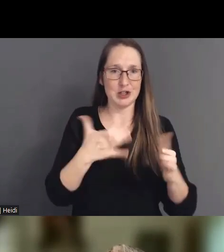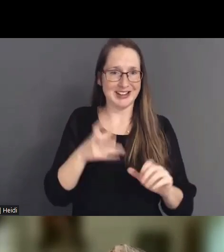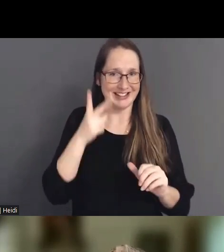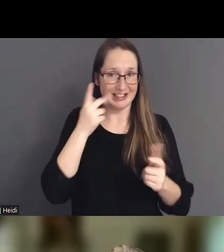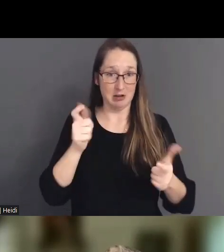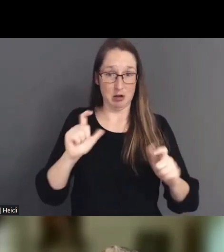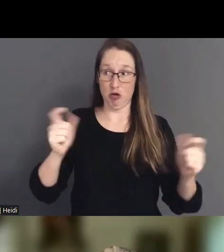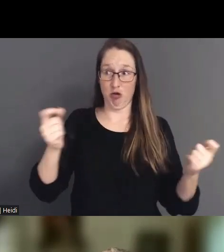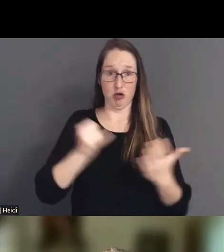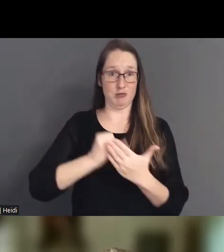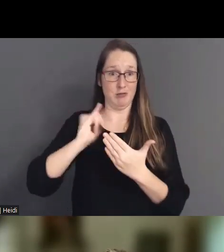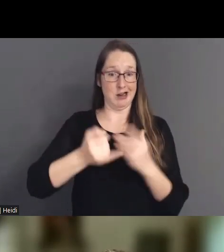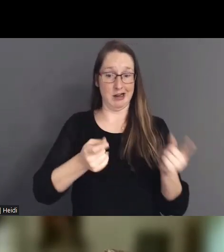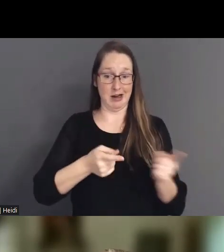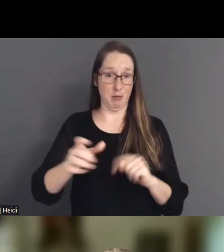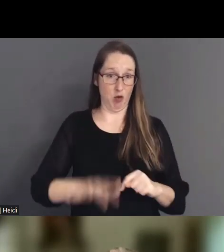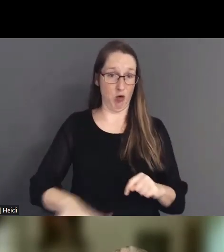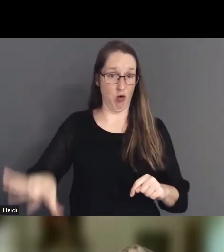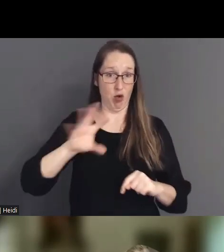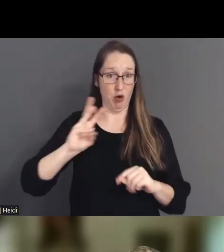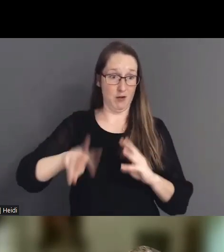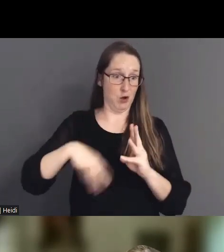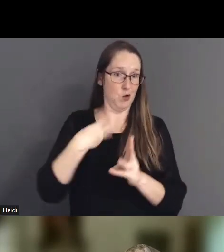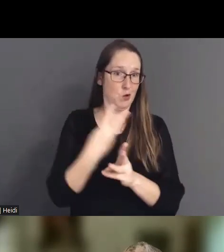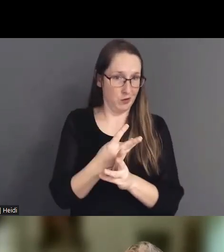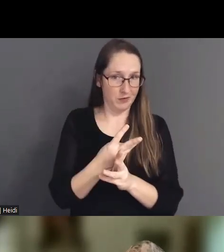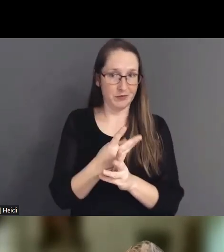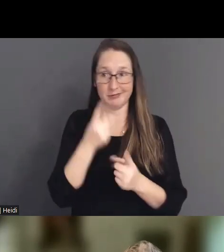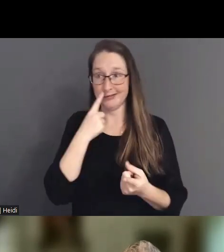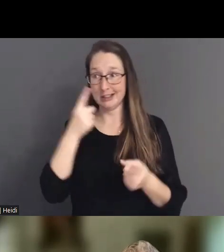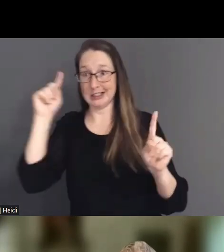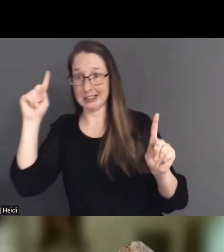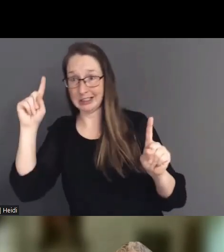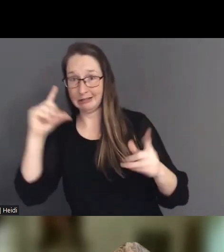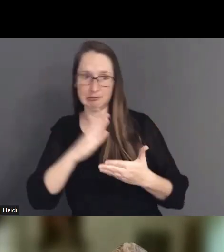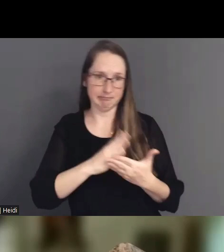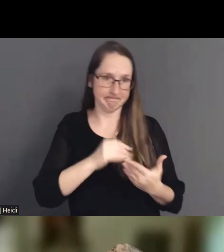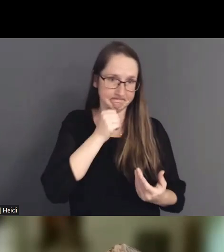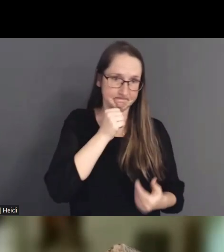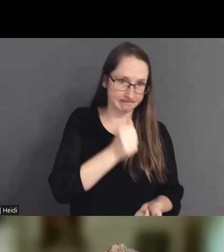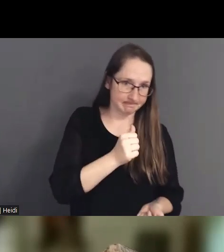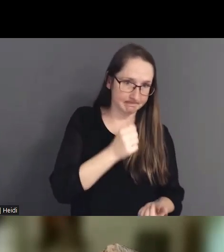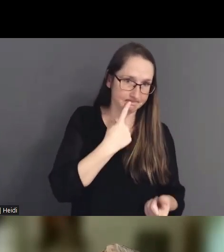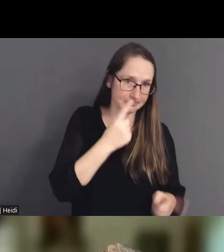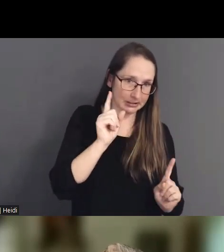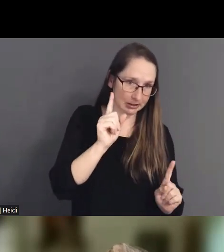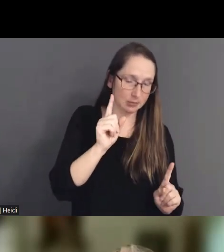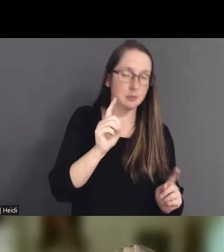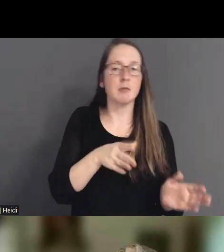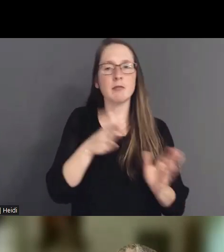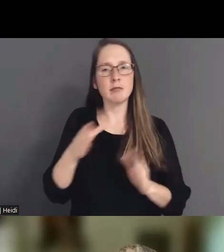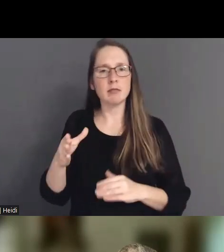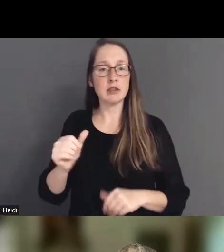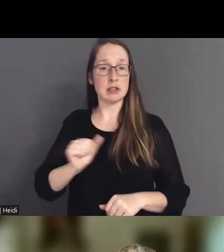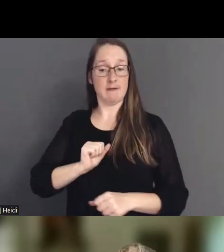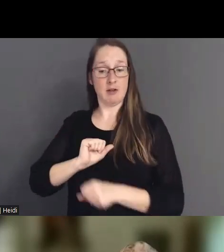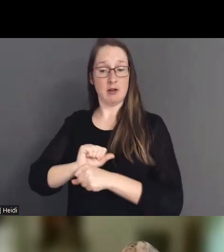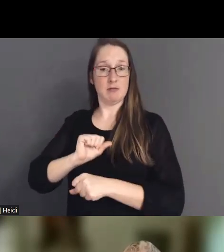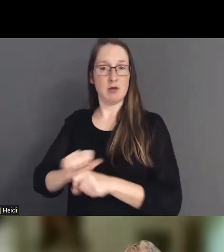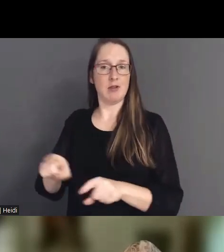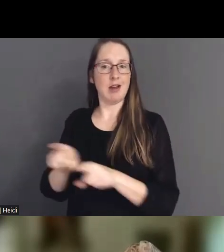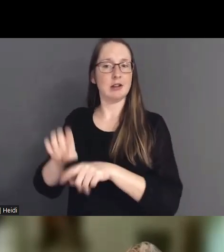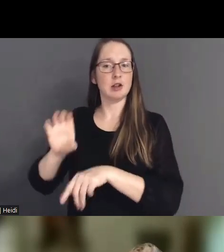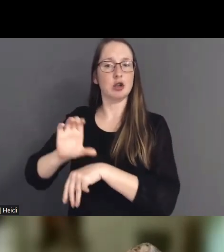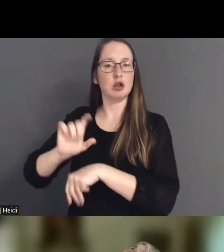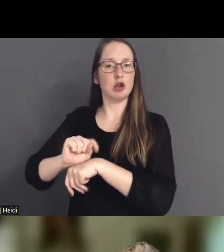large projects take place all around the world, those that succeeded and those that didn't. And then I've been self-employed as a